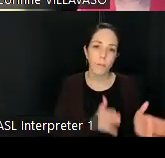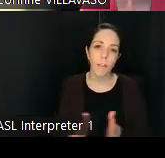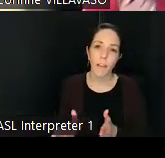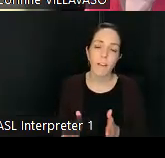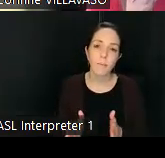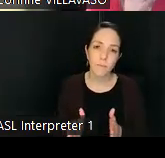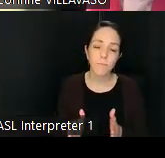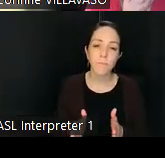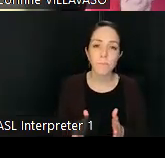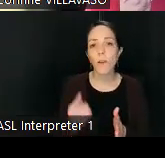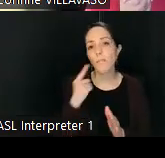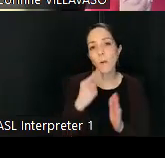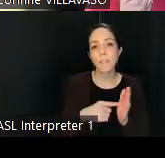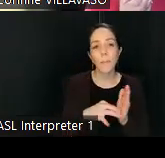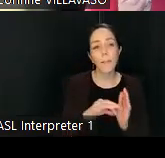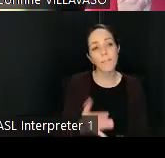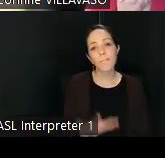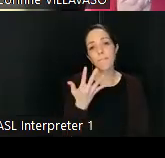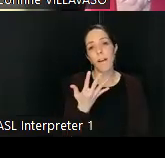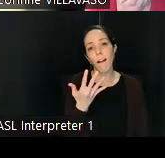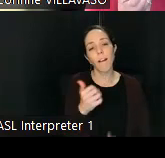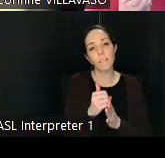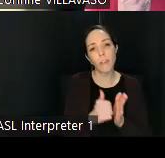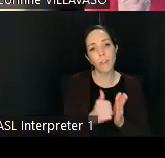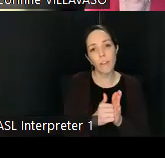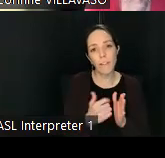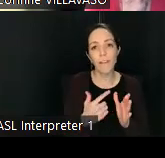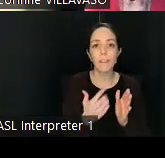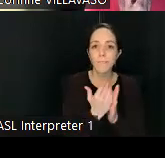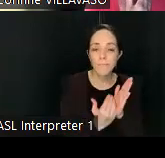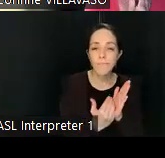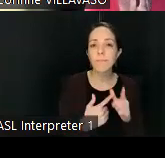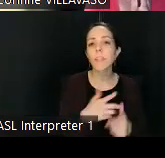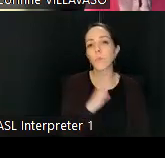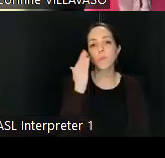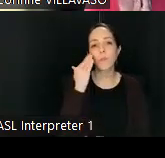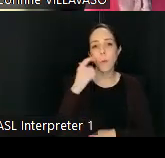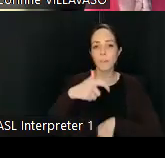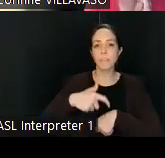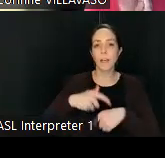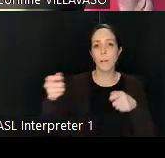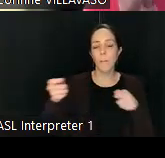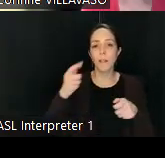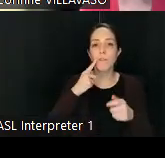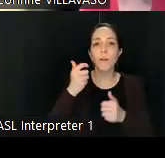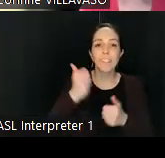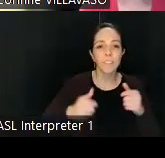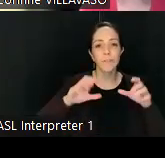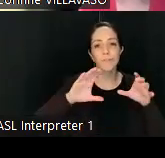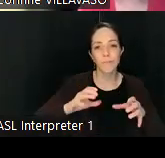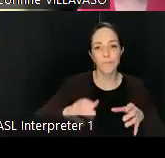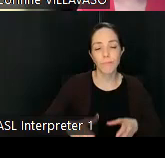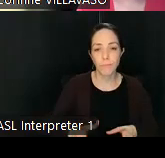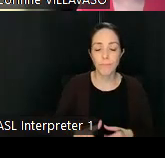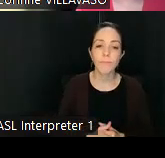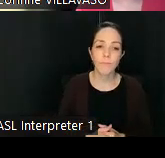left to discuss, and then you'll have an idea of the time management part of it, which might be different if it's five versus if it's 15. And then lastly,